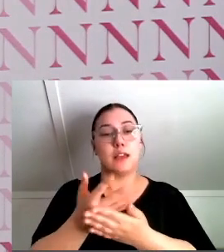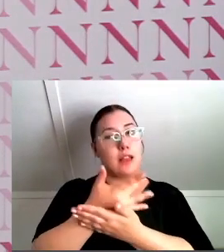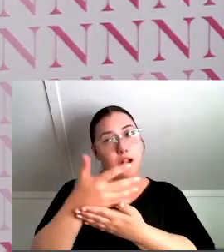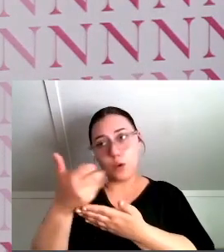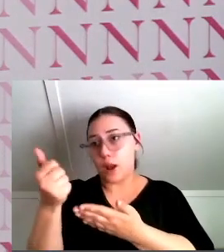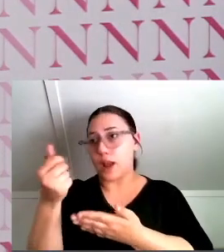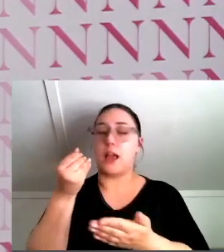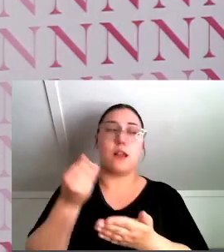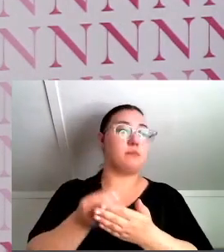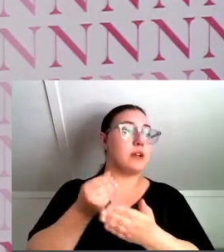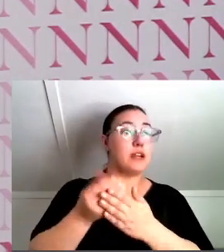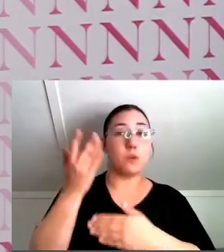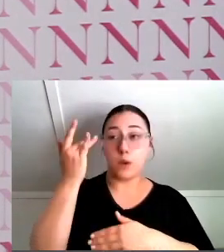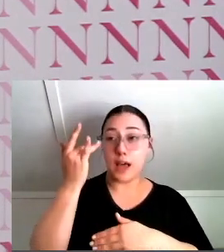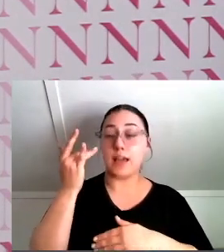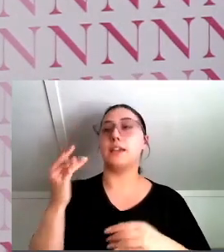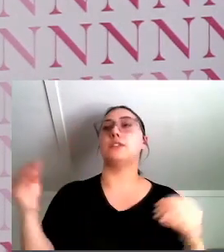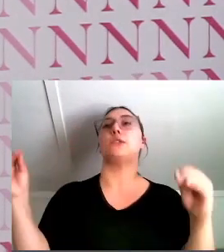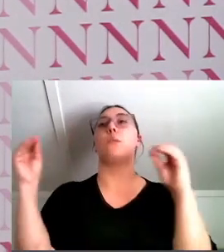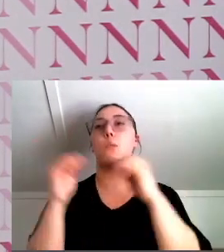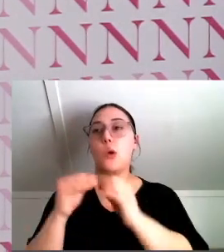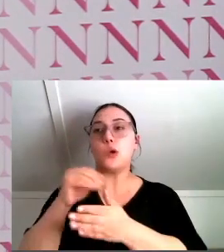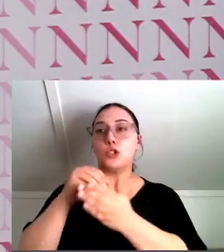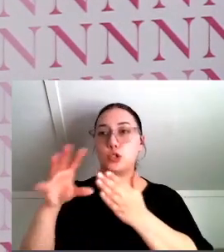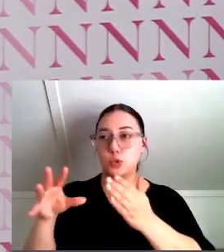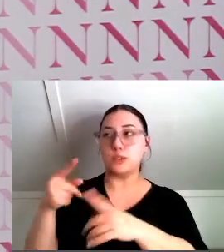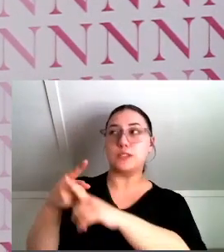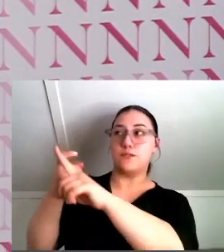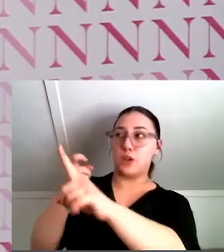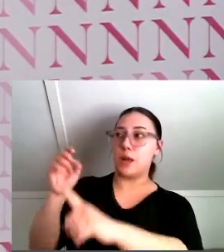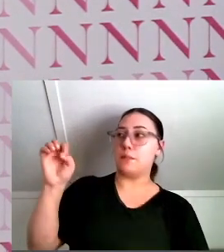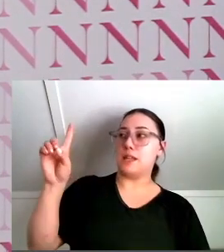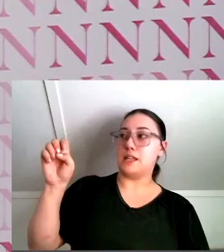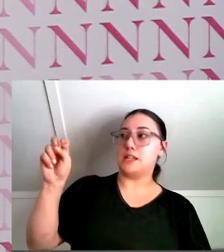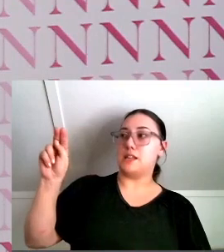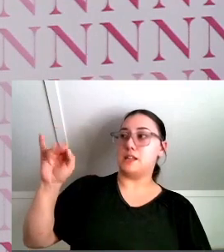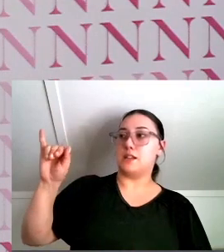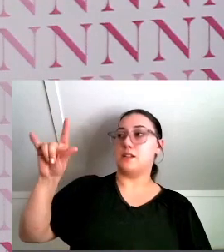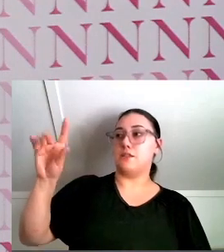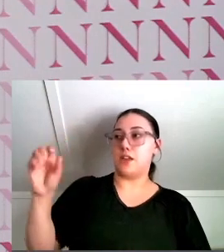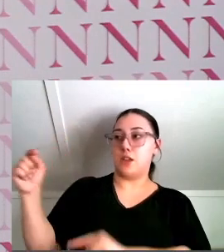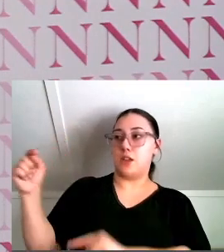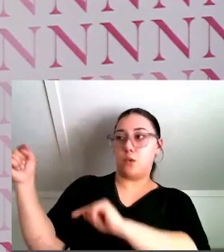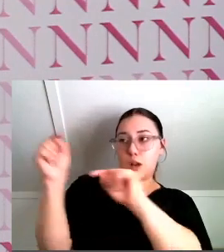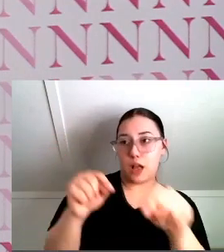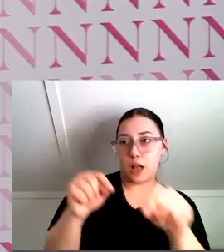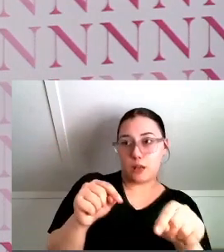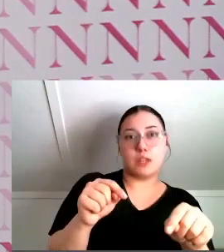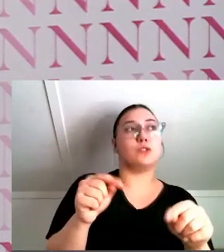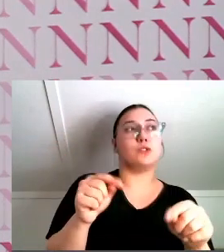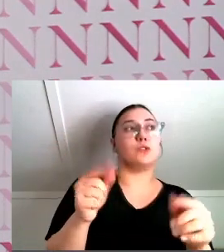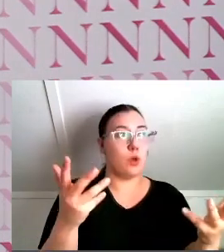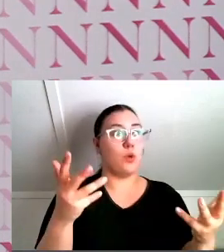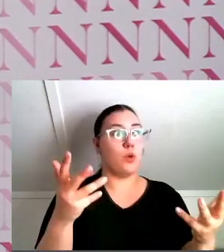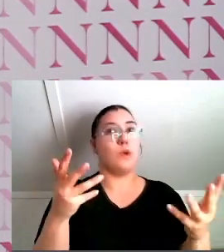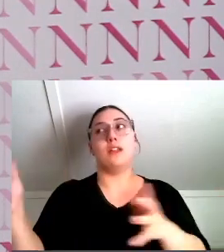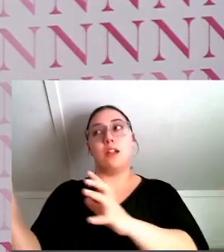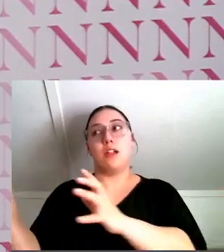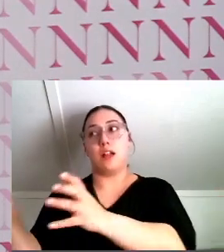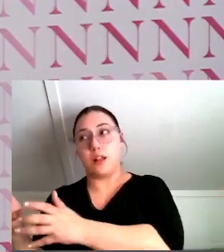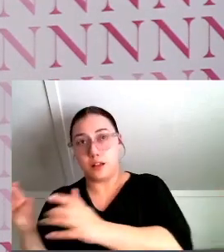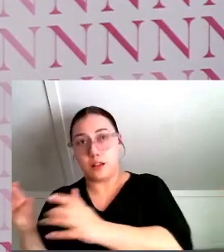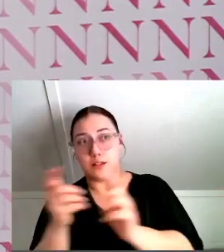and more of the students from Eatonville were going there, and the number of boarding students were declining. And so therefore, in order for the school to stay